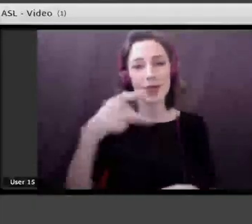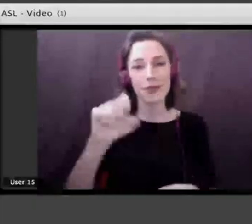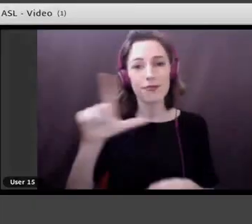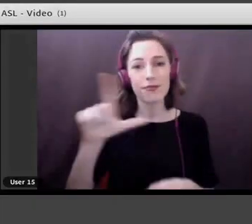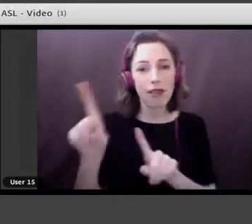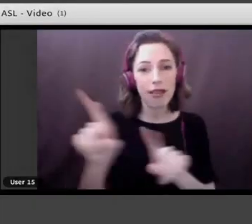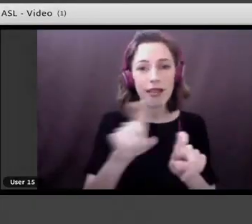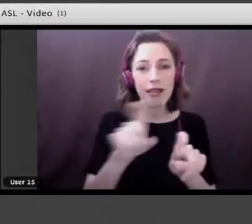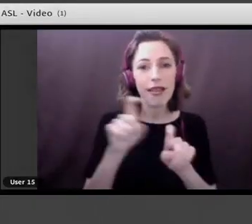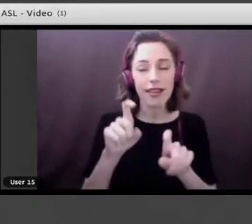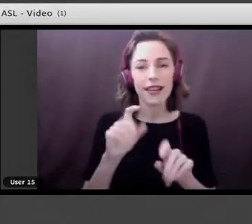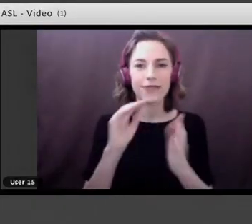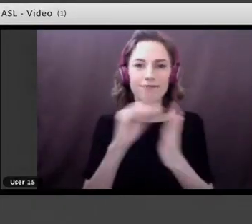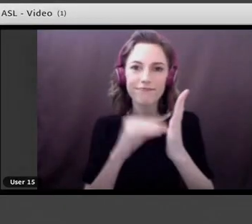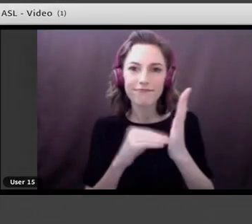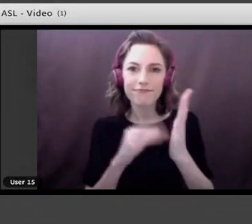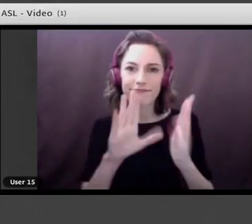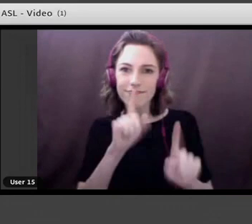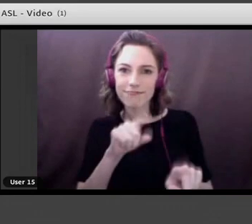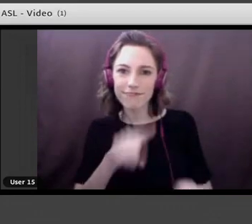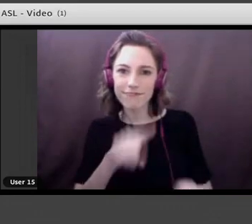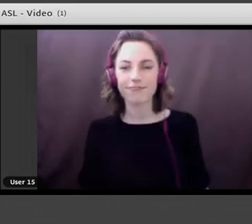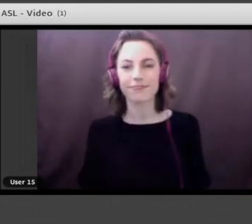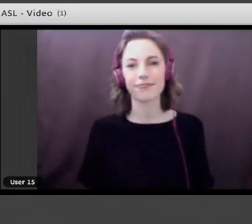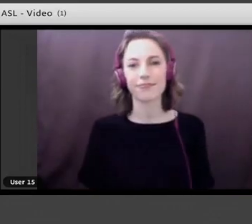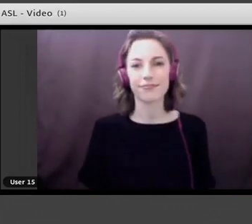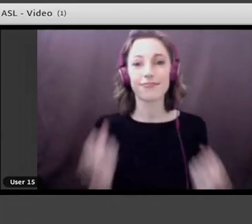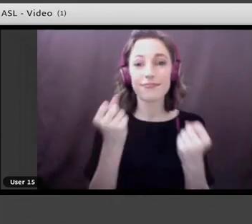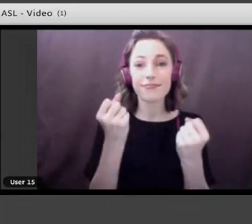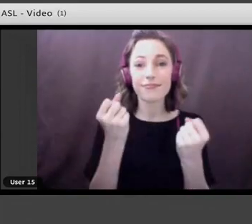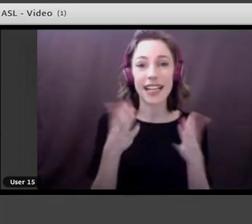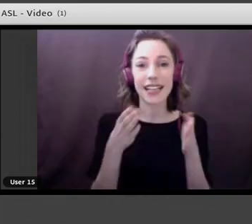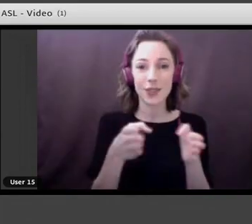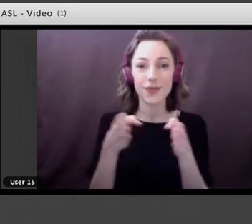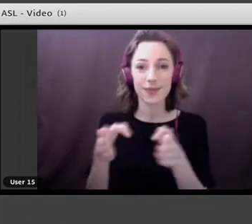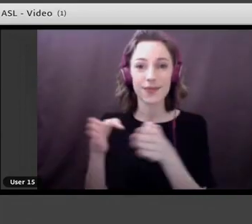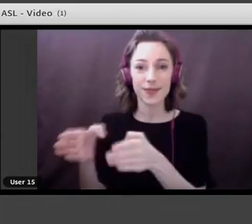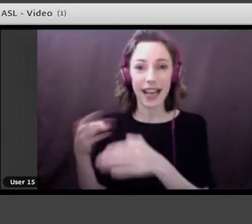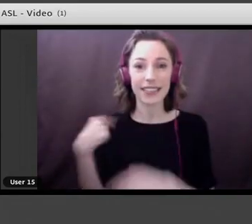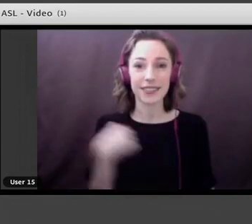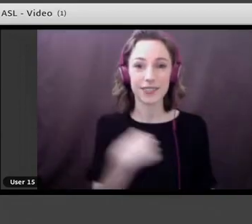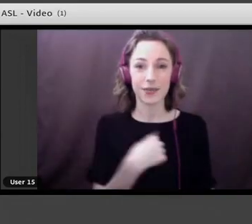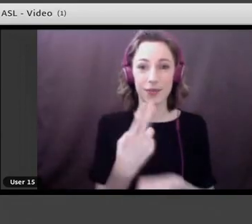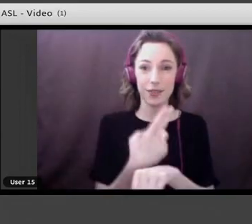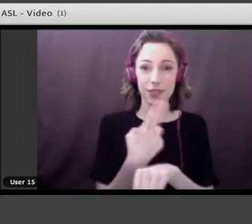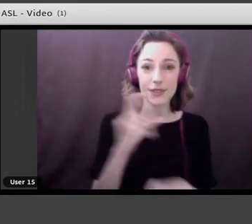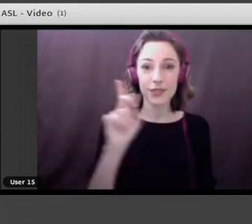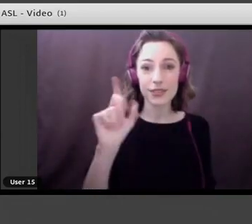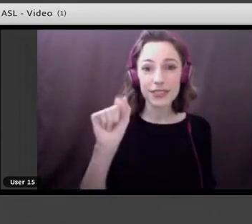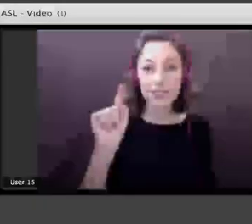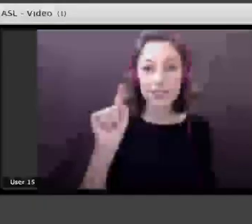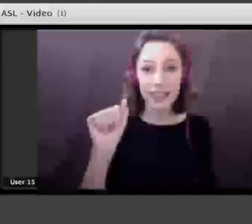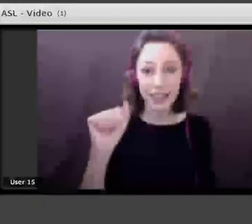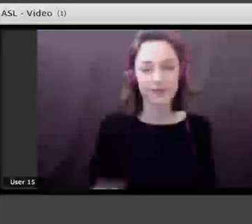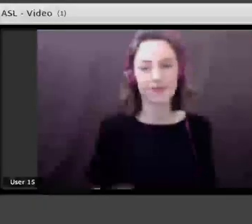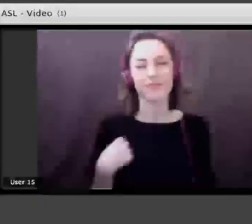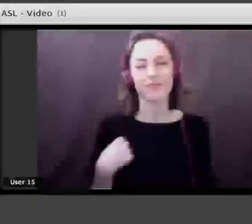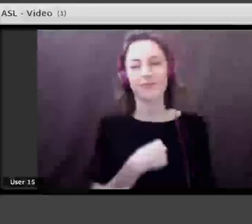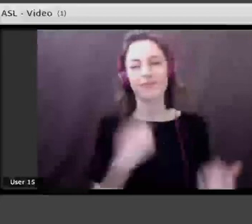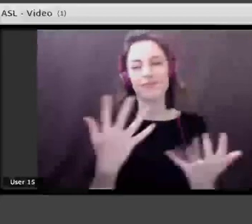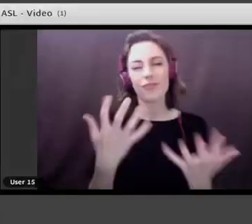utilize data, and we want to be able to think very strategically about which tools we're going to be